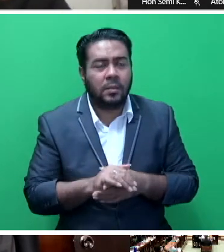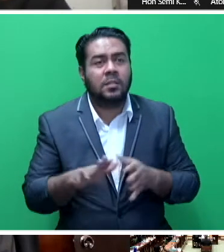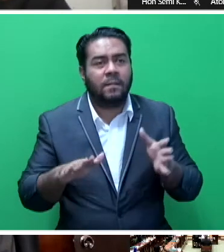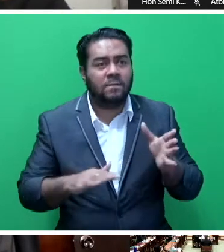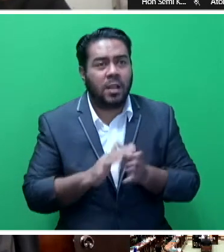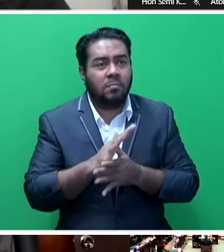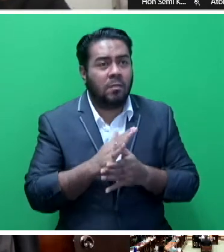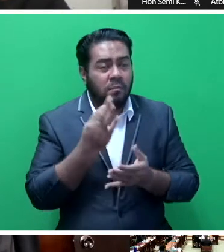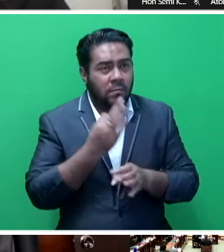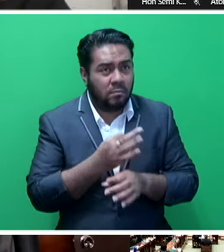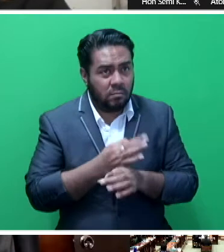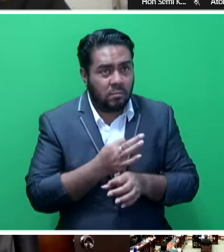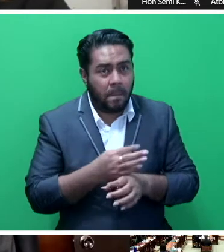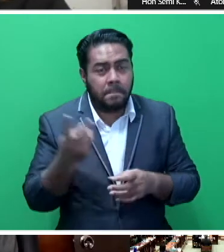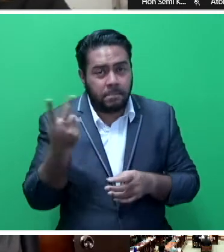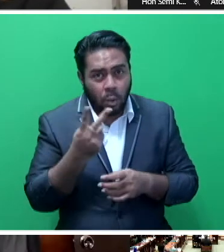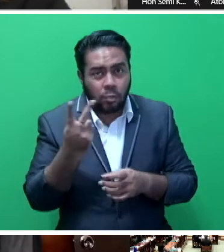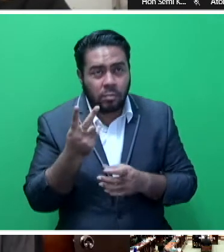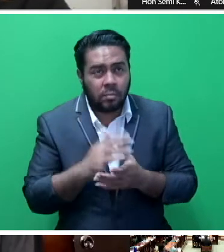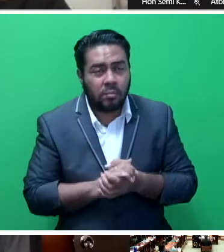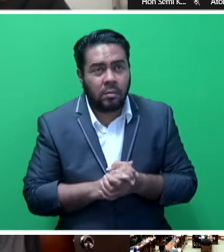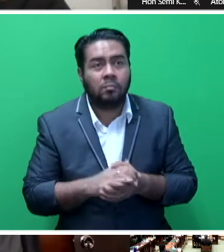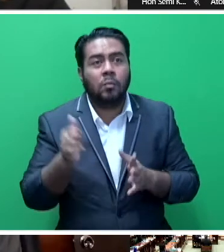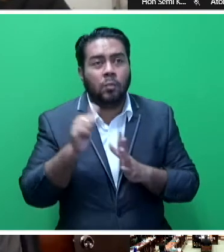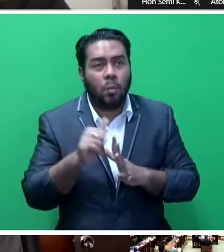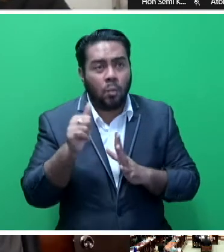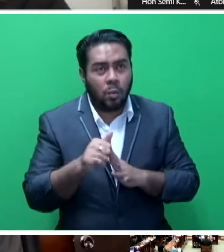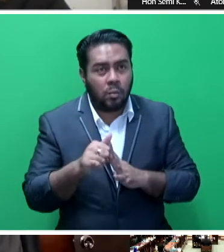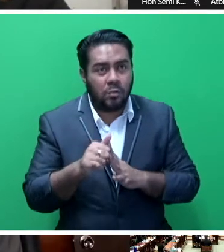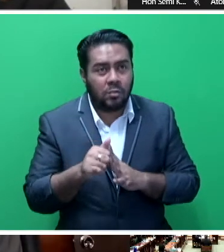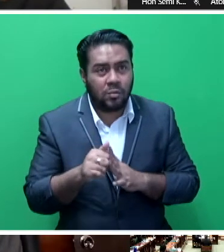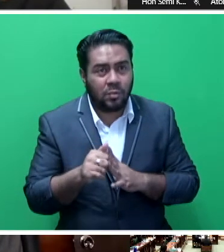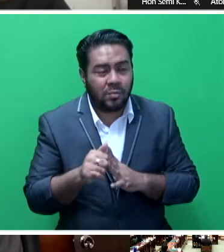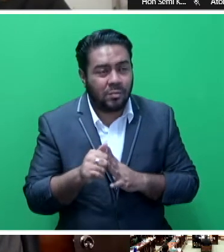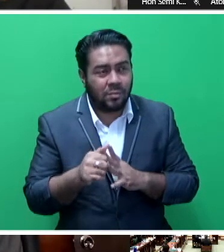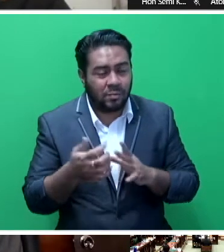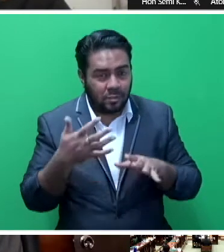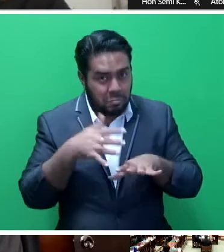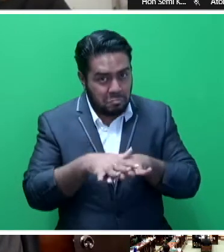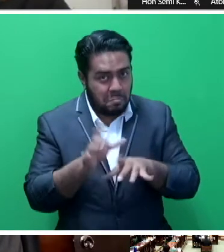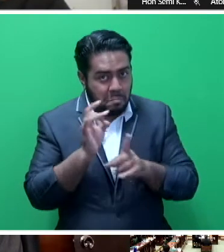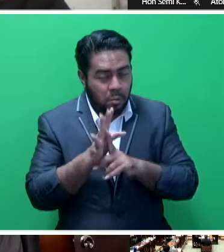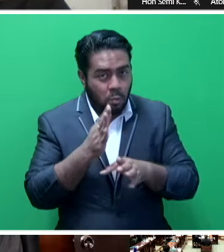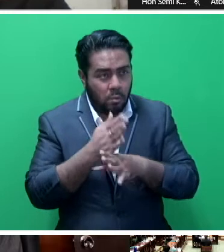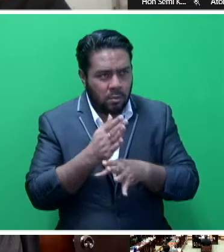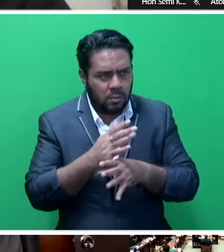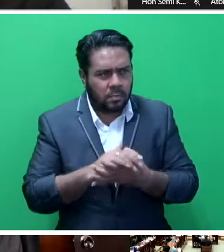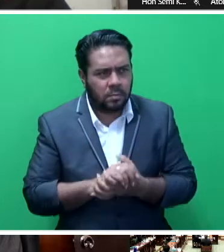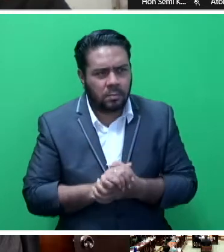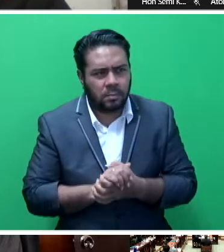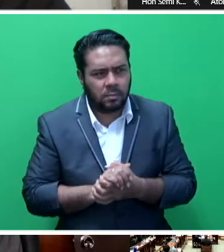functions, both in responding to COVID and also our normative core functions. And we know that